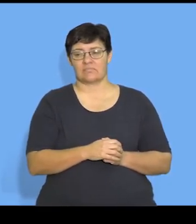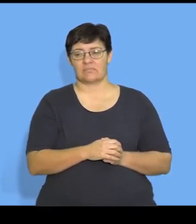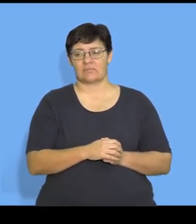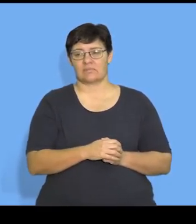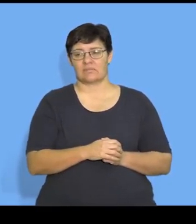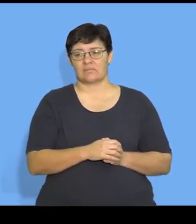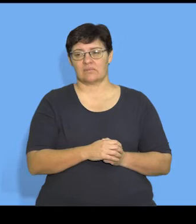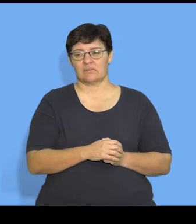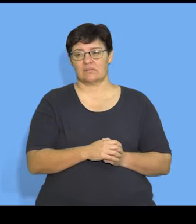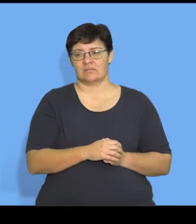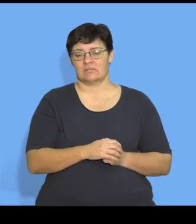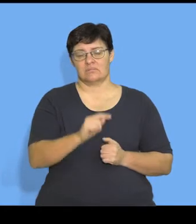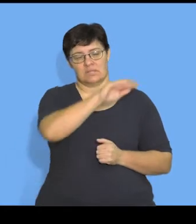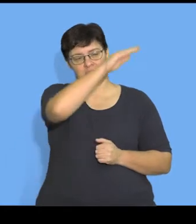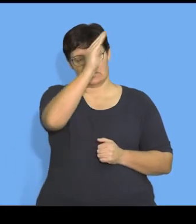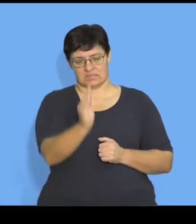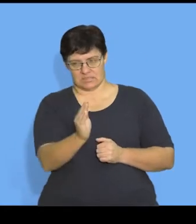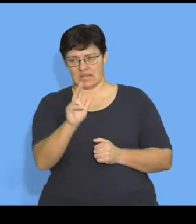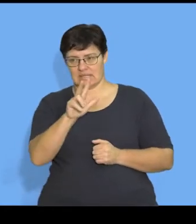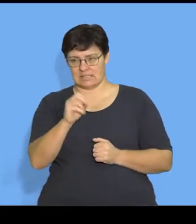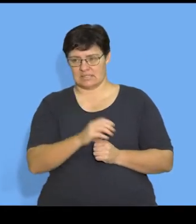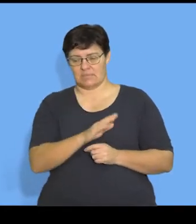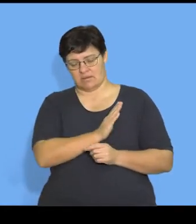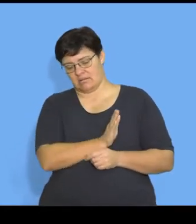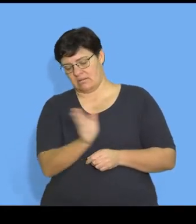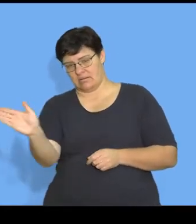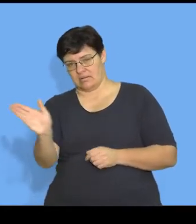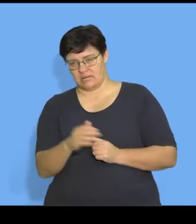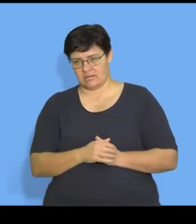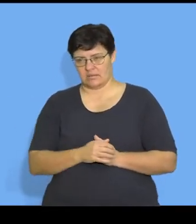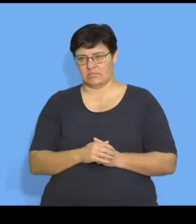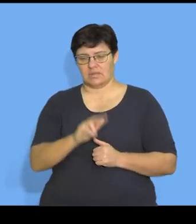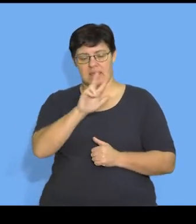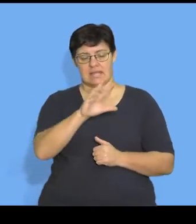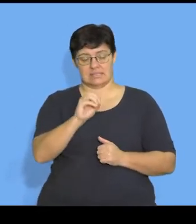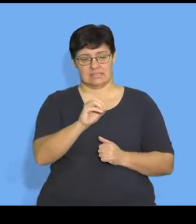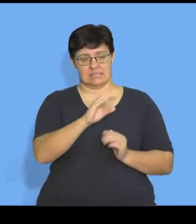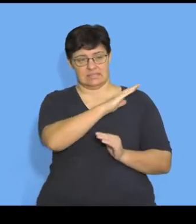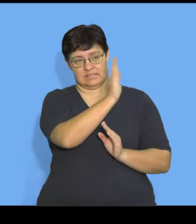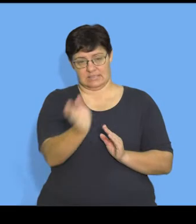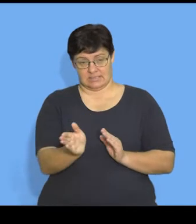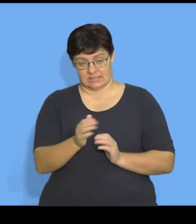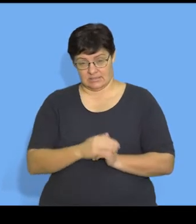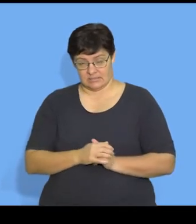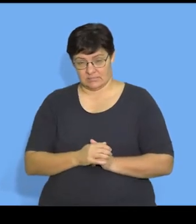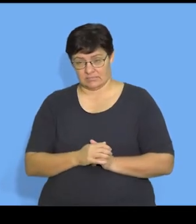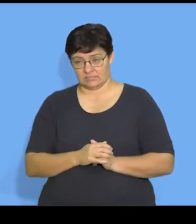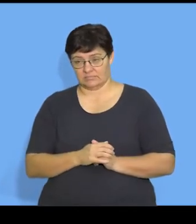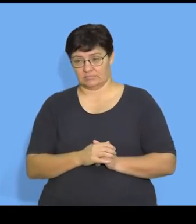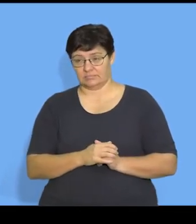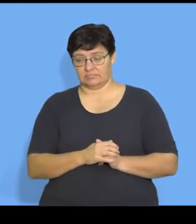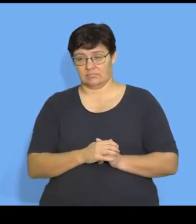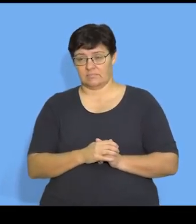I measure 80, and it does that. That's 80 degrees, okay? When we're looking at